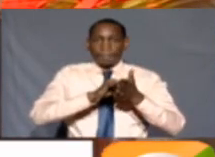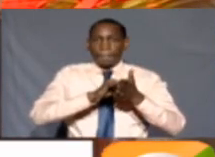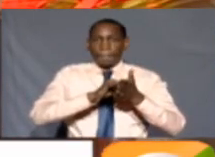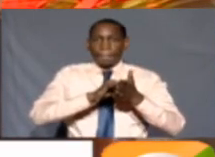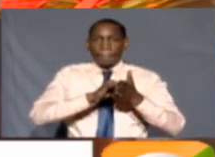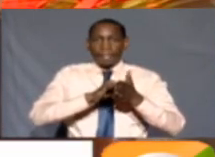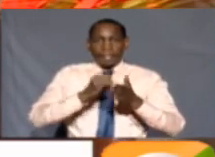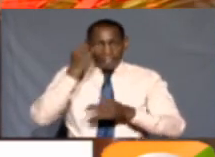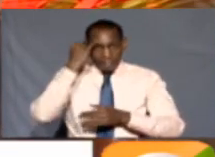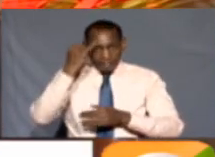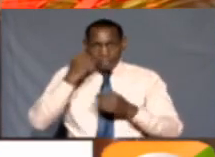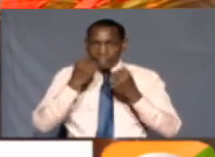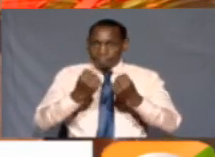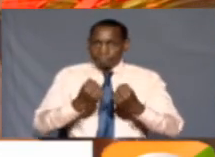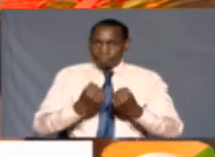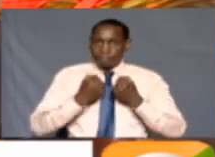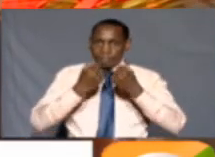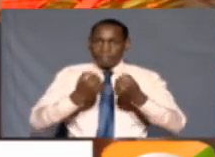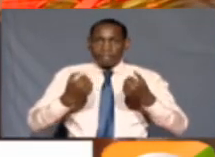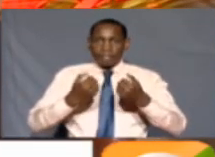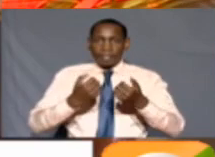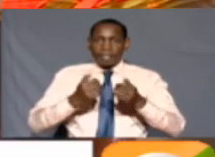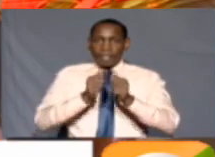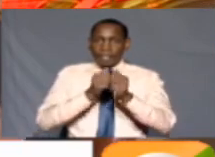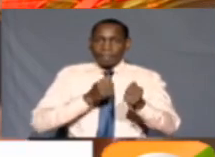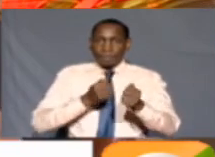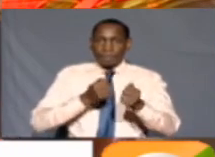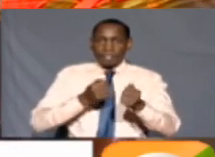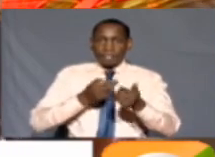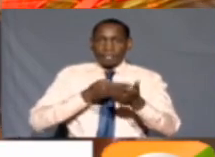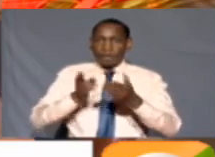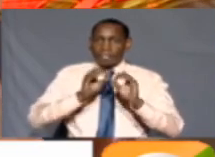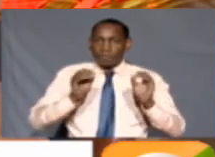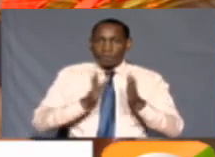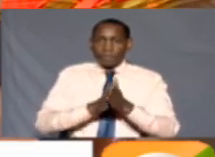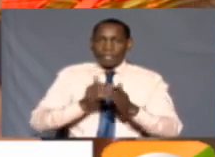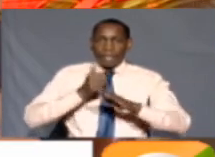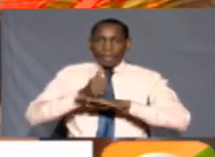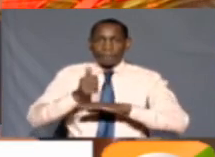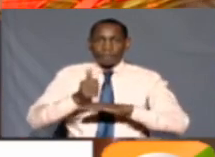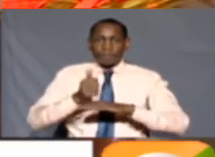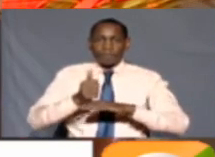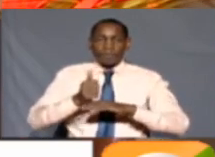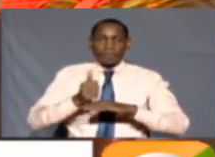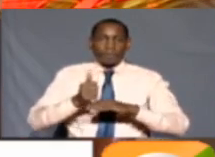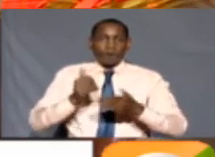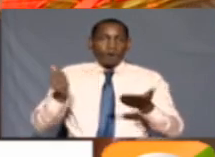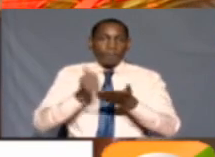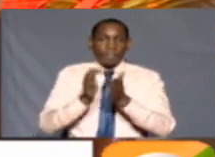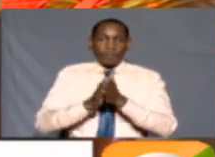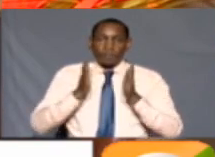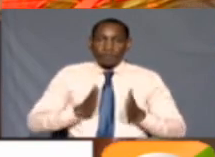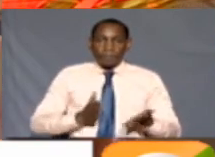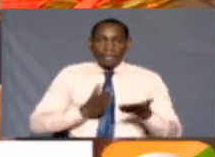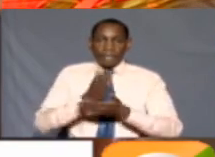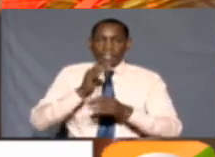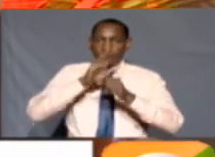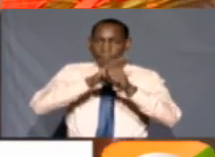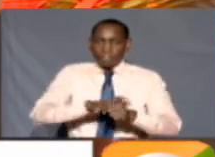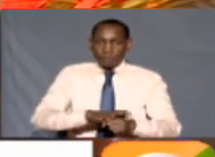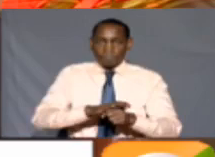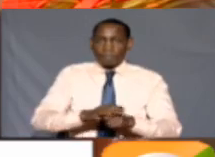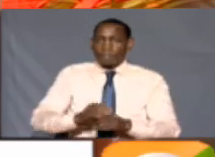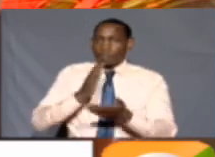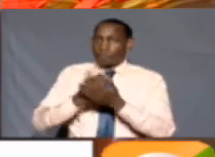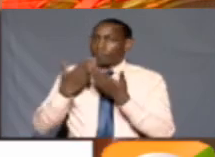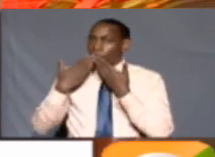of resistance against impunity, against abuse of office, and against human rights violations. So I'd like to honor them first before I come to your